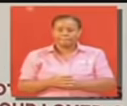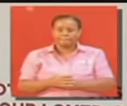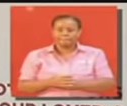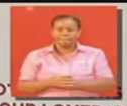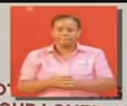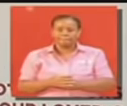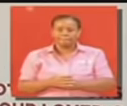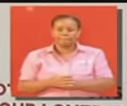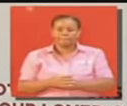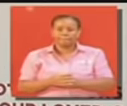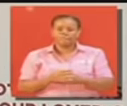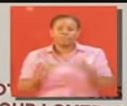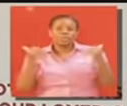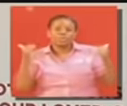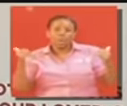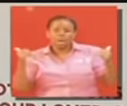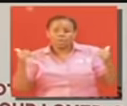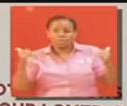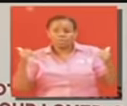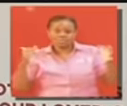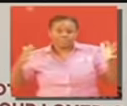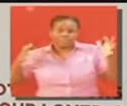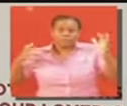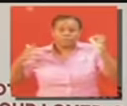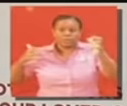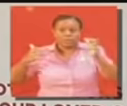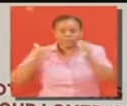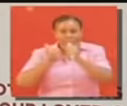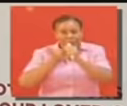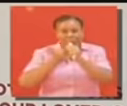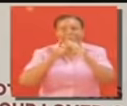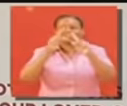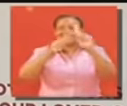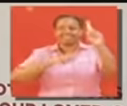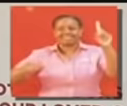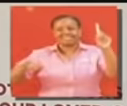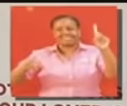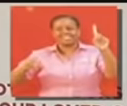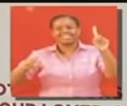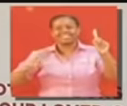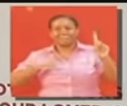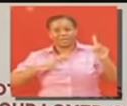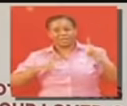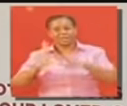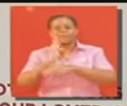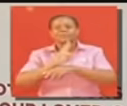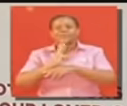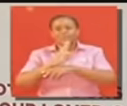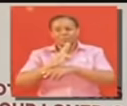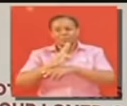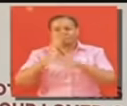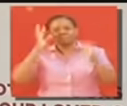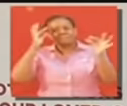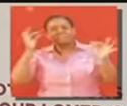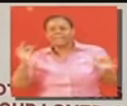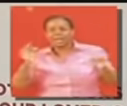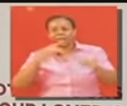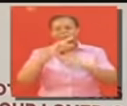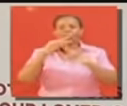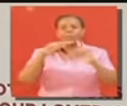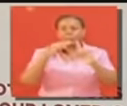when declines would have begun to be seen. So you're not having the impression